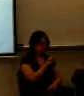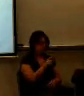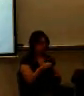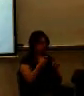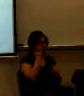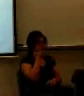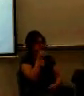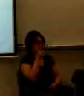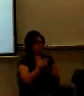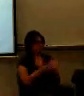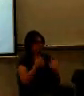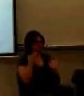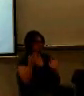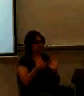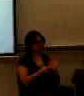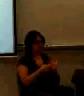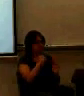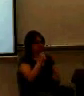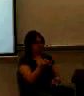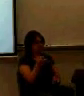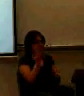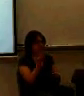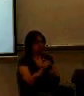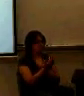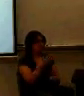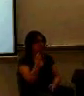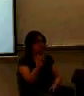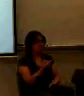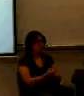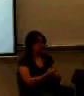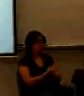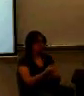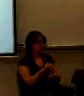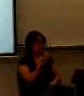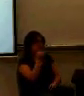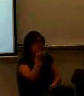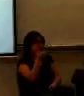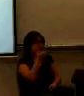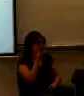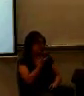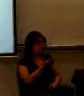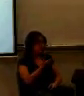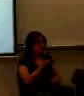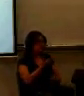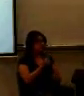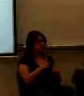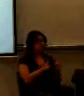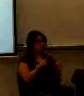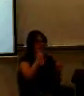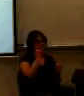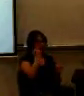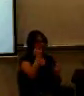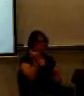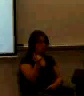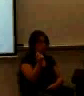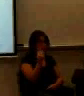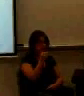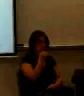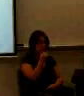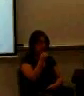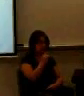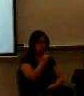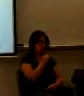once in a while in your food, it's not so bad. It's it's pretty good actually, right? So if every